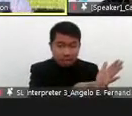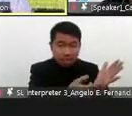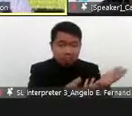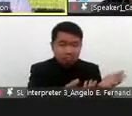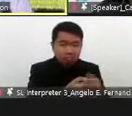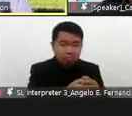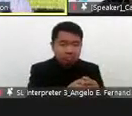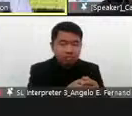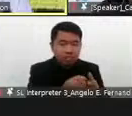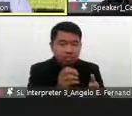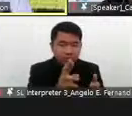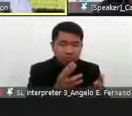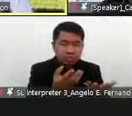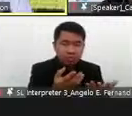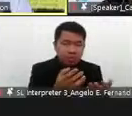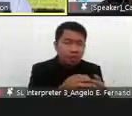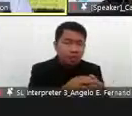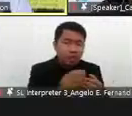crudely